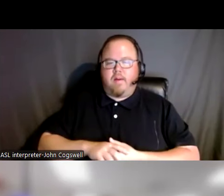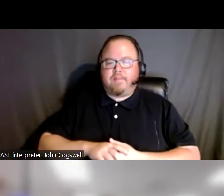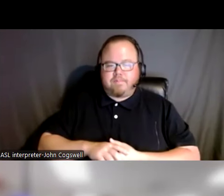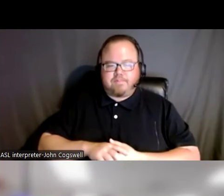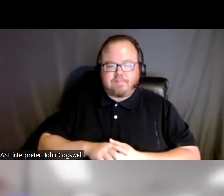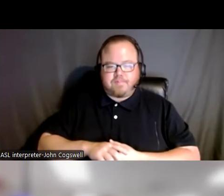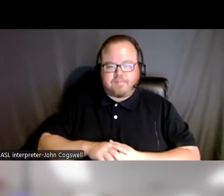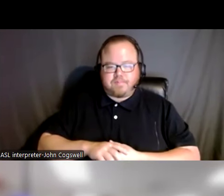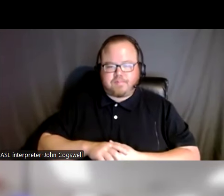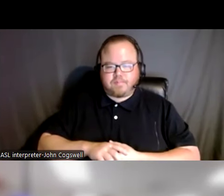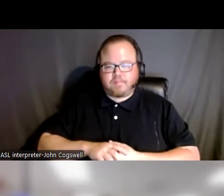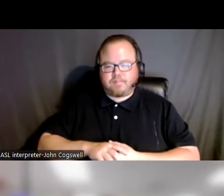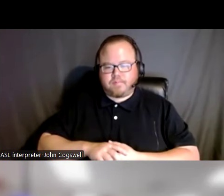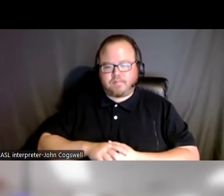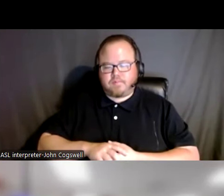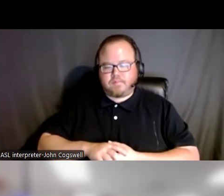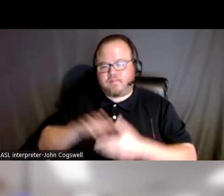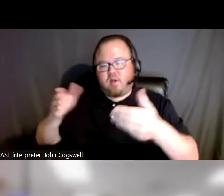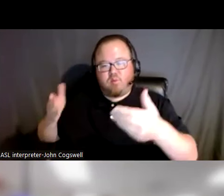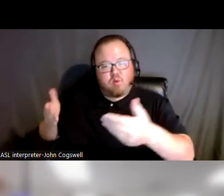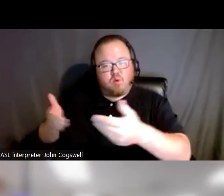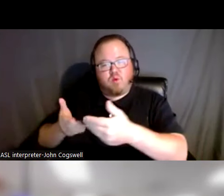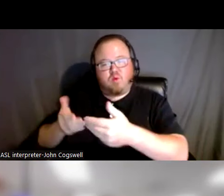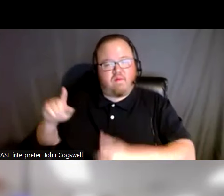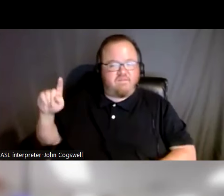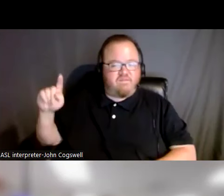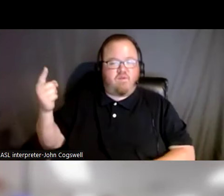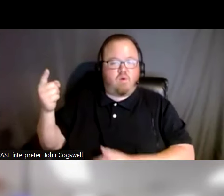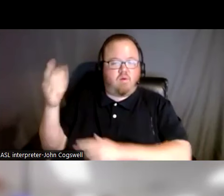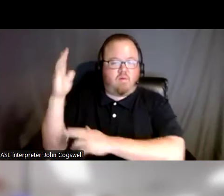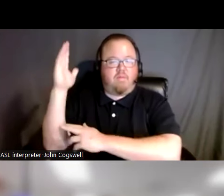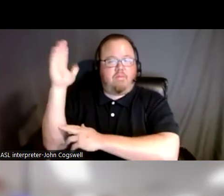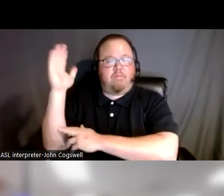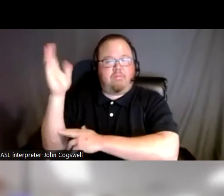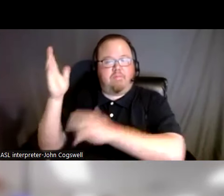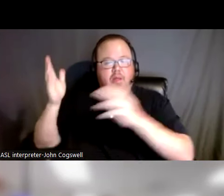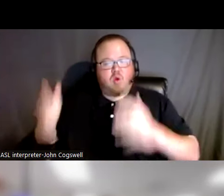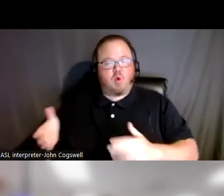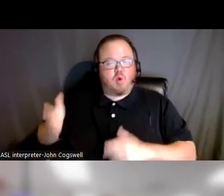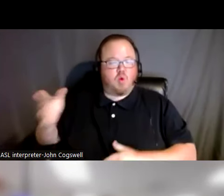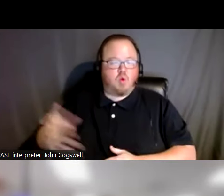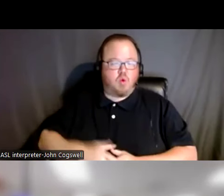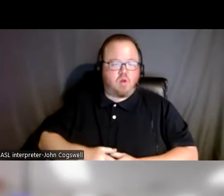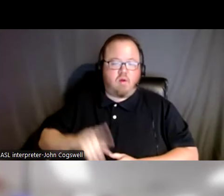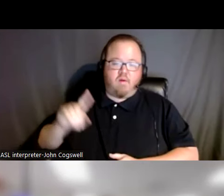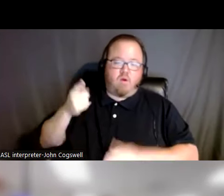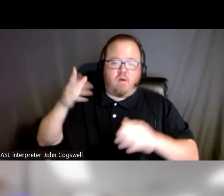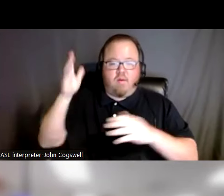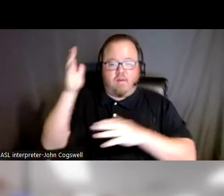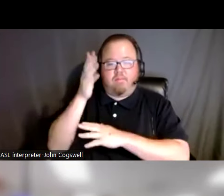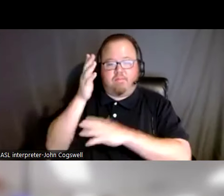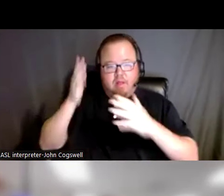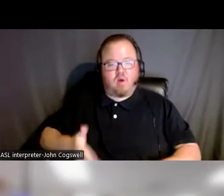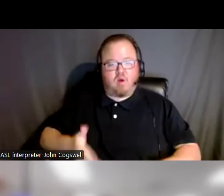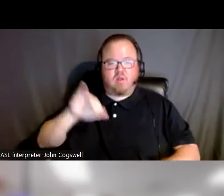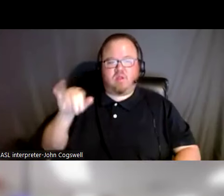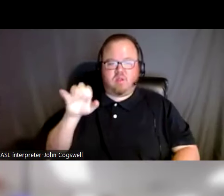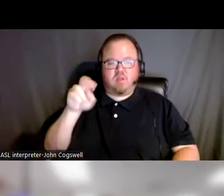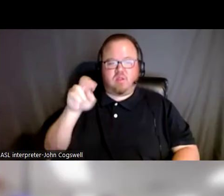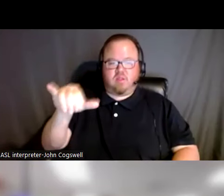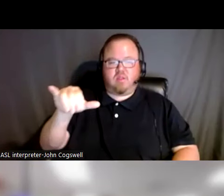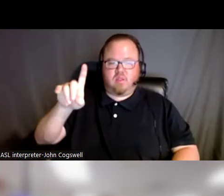introduce our first speaker. And the first speaker that we have is Jenny